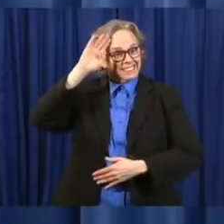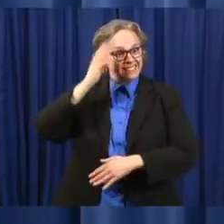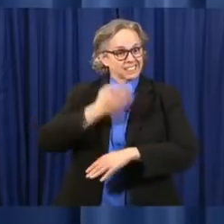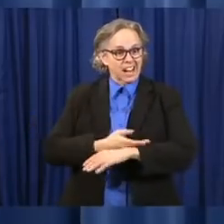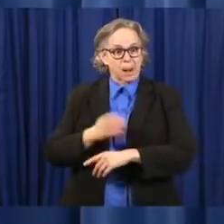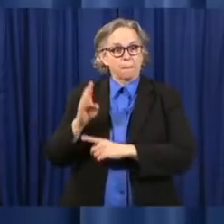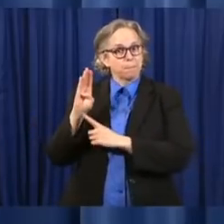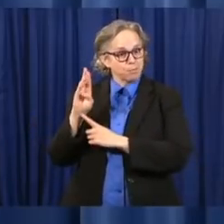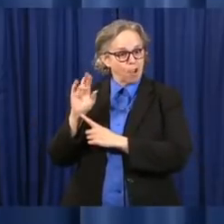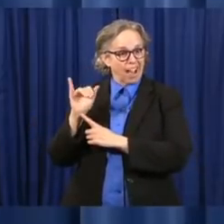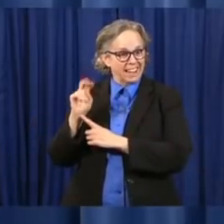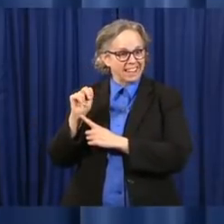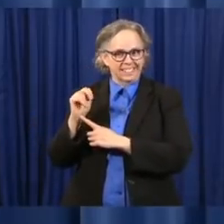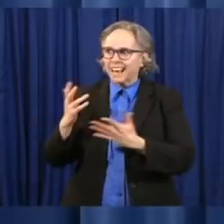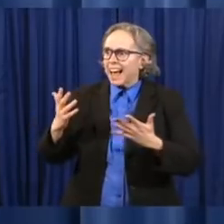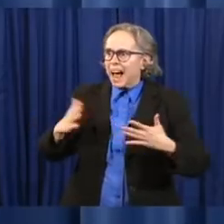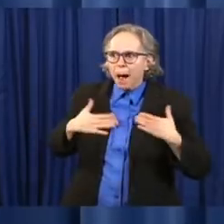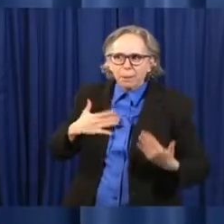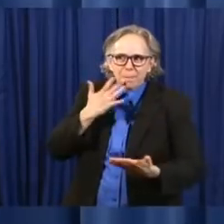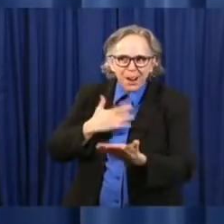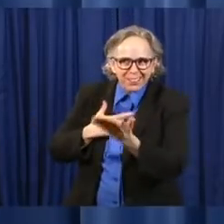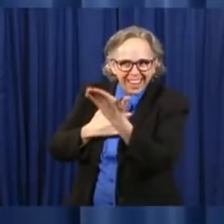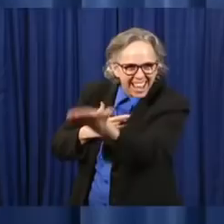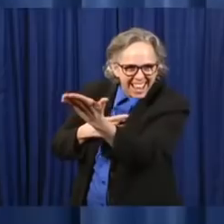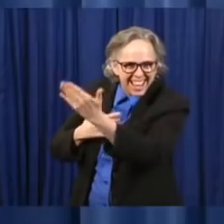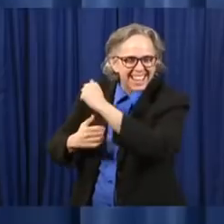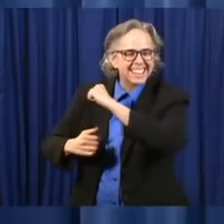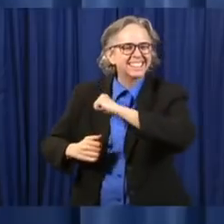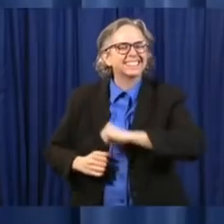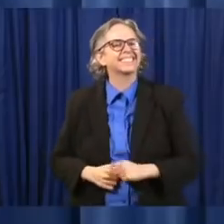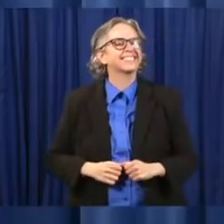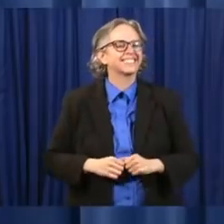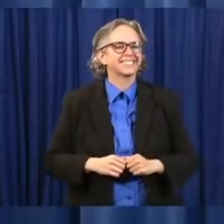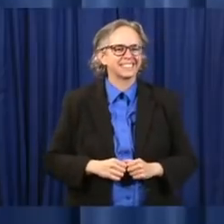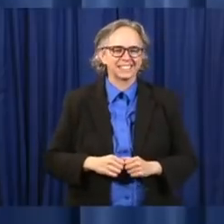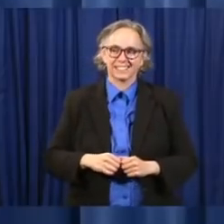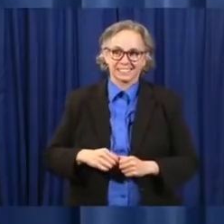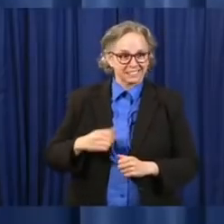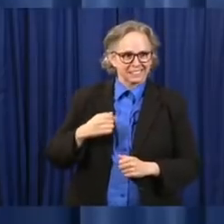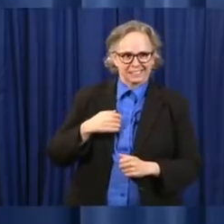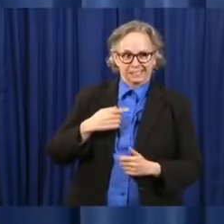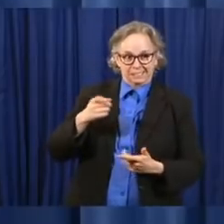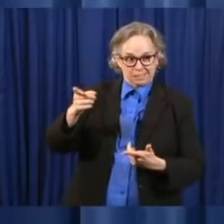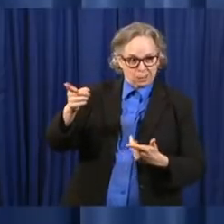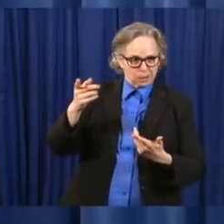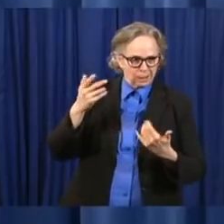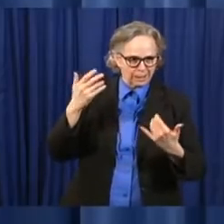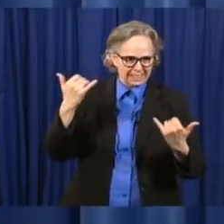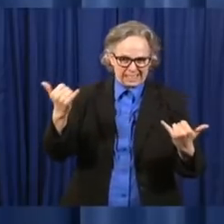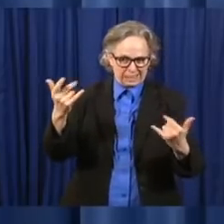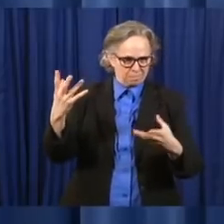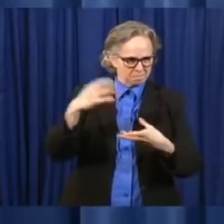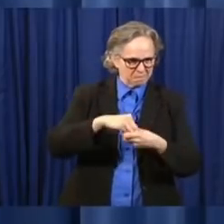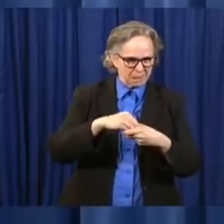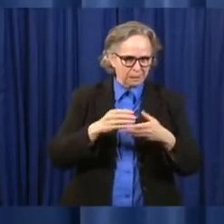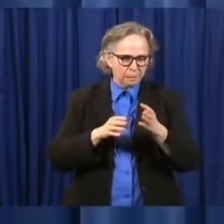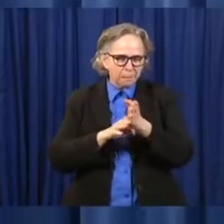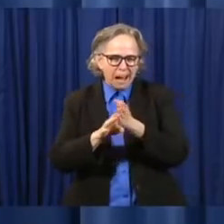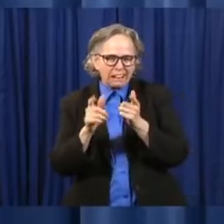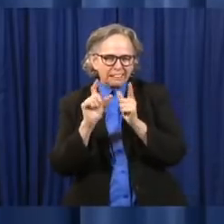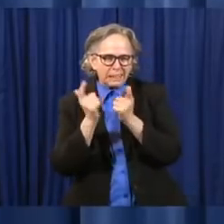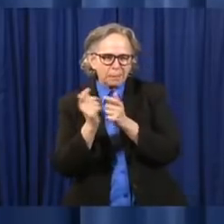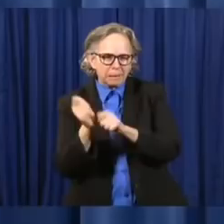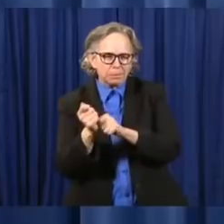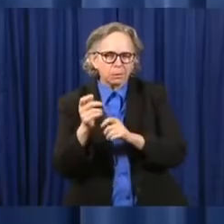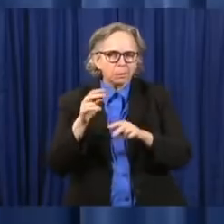Brian. There will be a time when we'll play minor league baseball again. We all look forward to that.